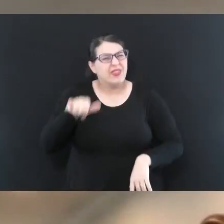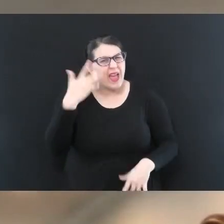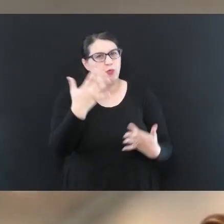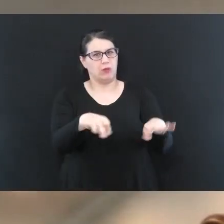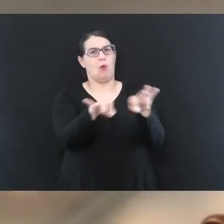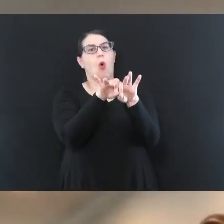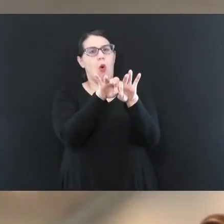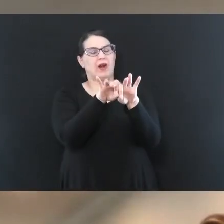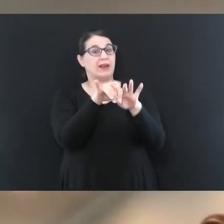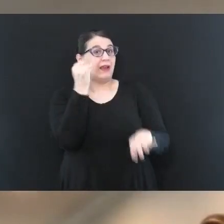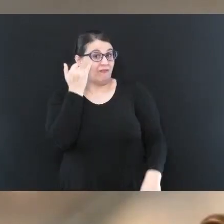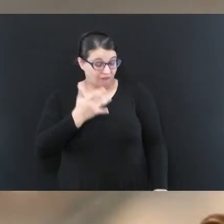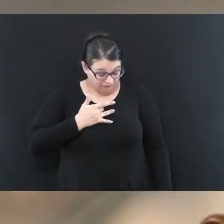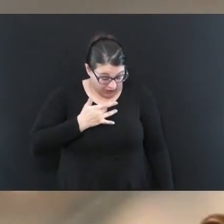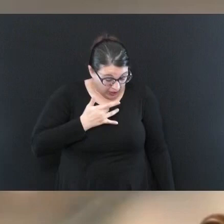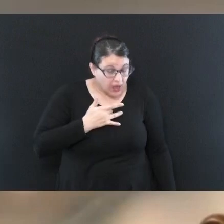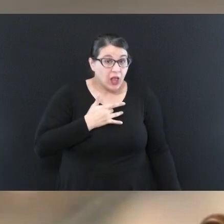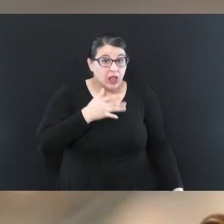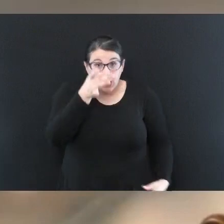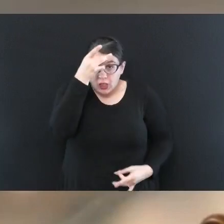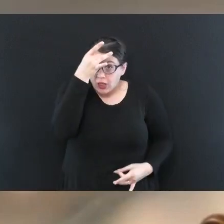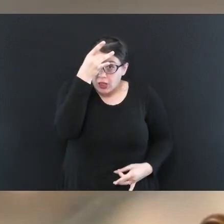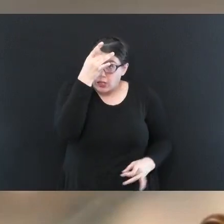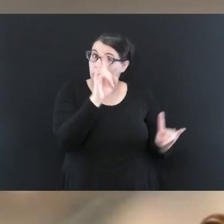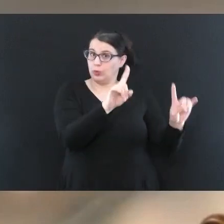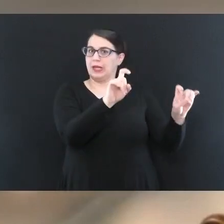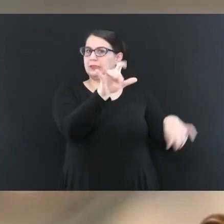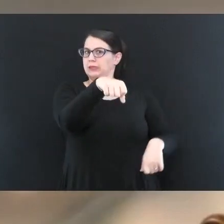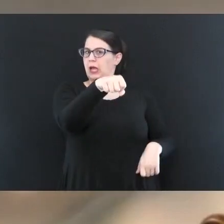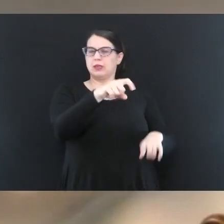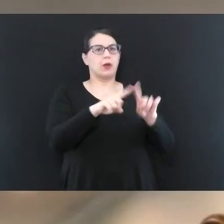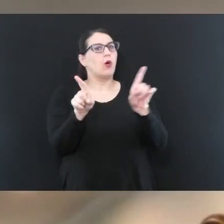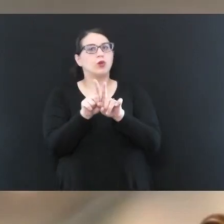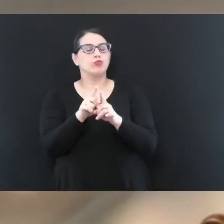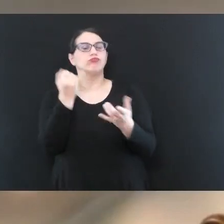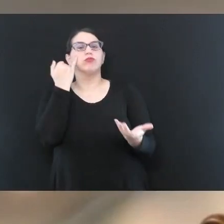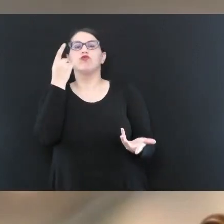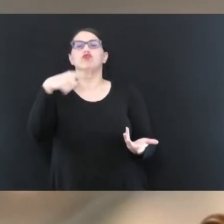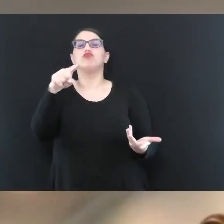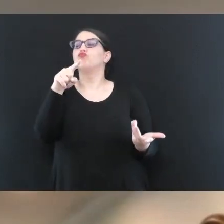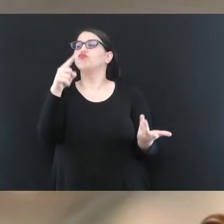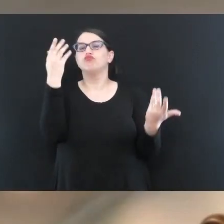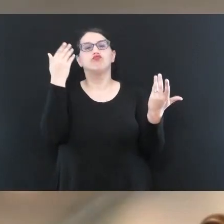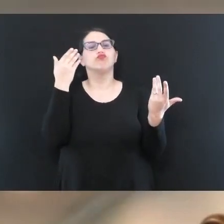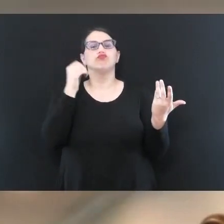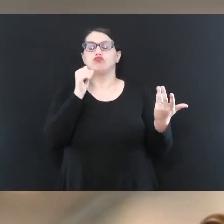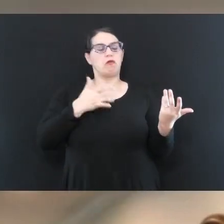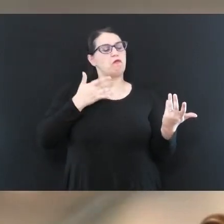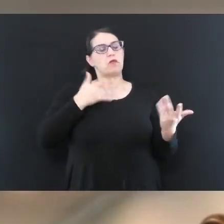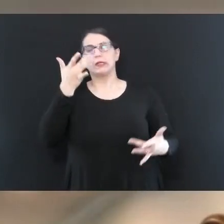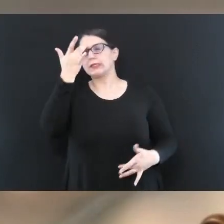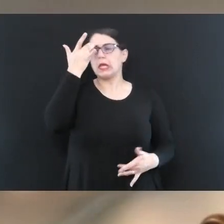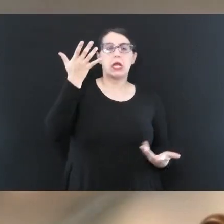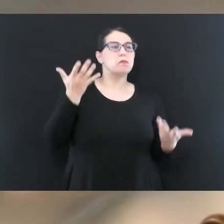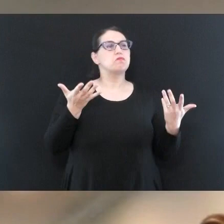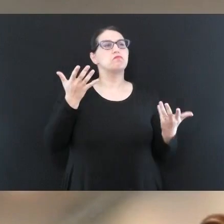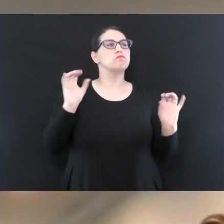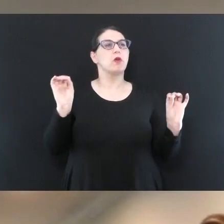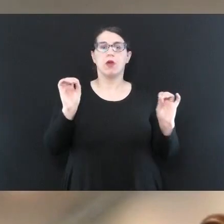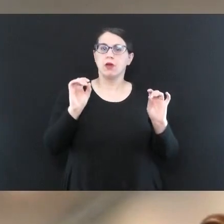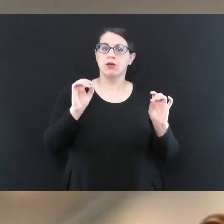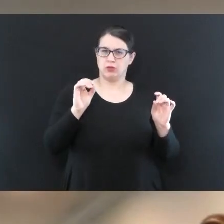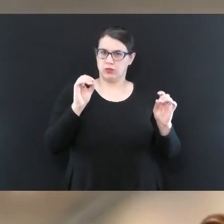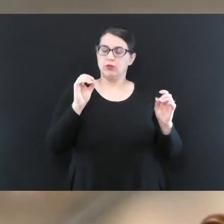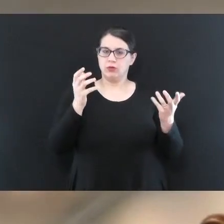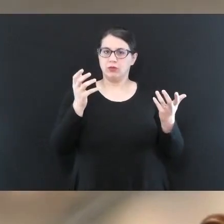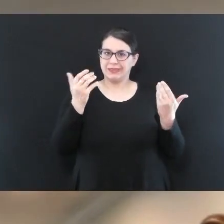get symptoms, and certainly if you do get symptoms, we want you to get tested, but in the areas that we see the orange color, the red color, the gold